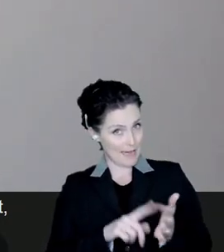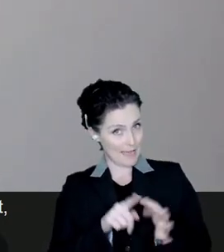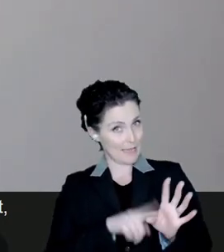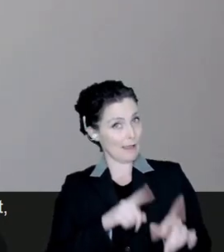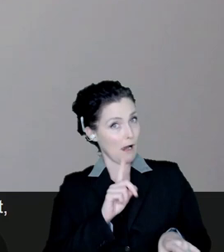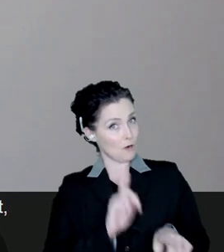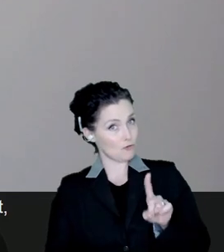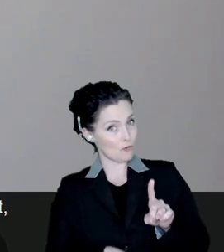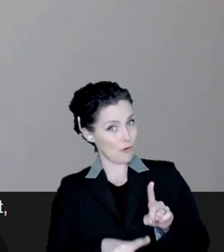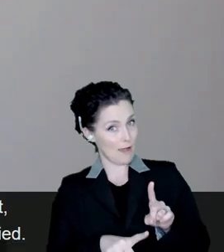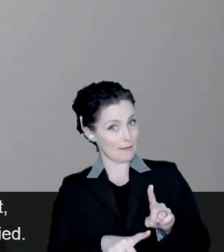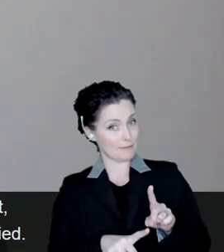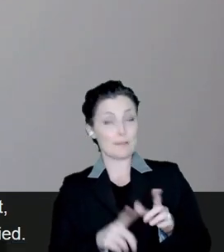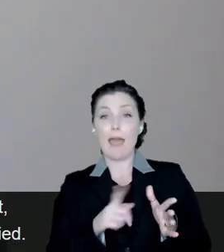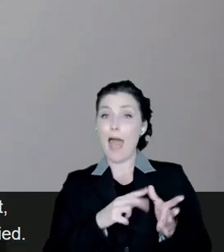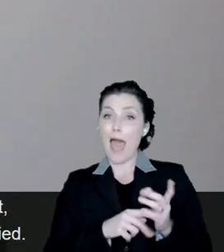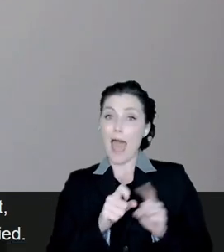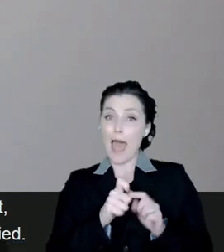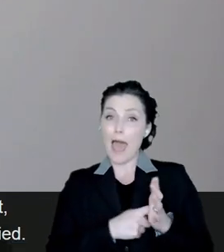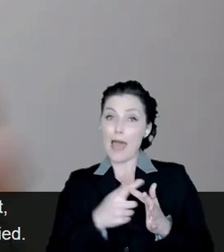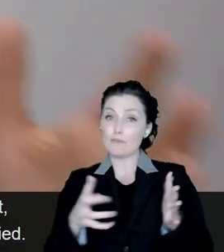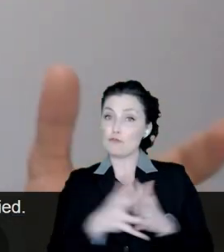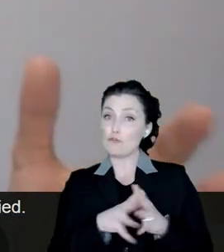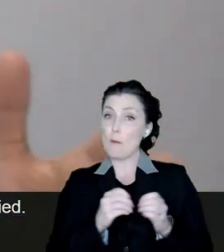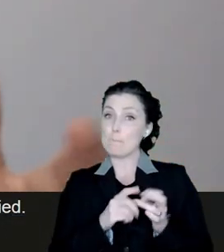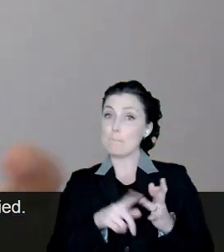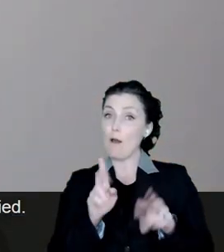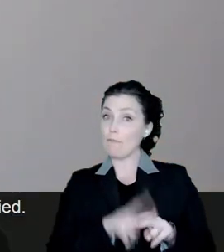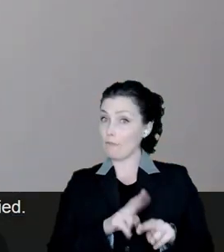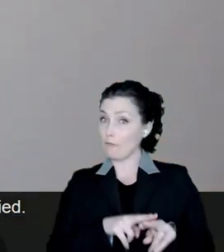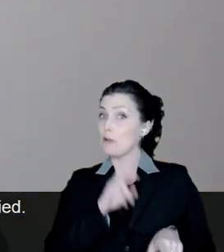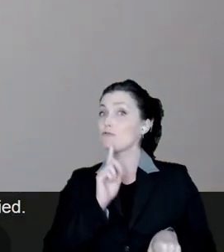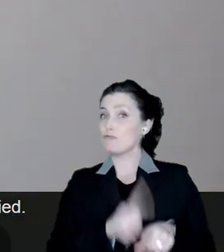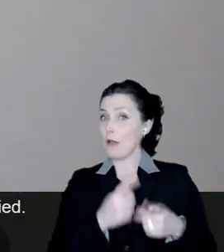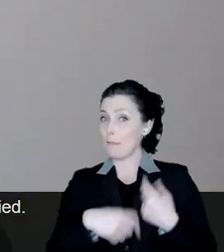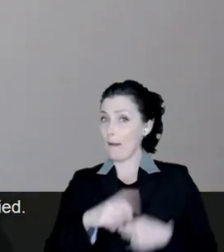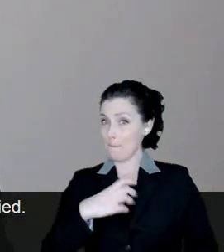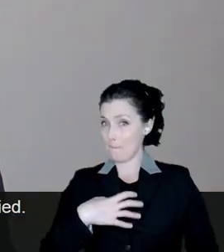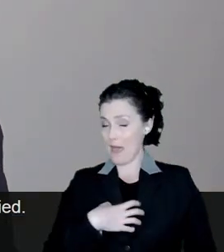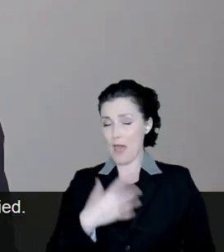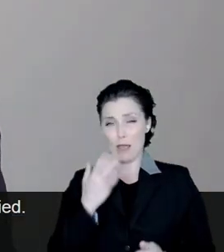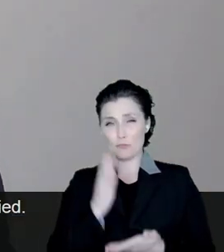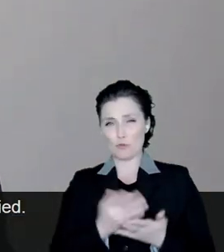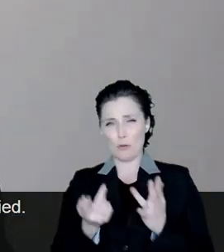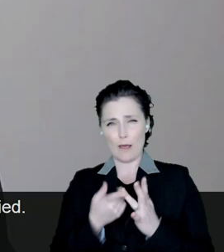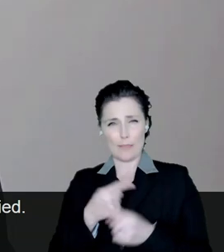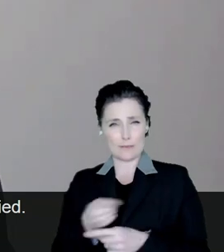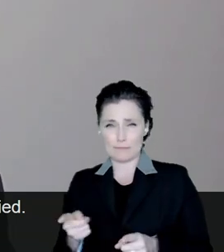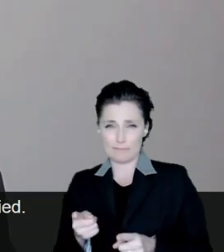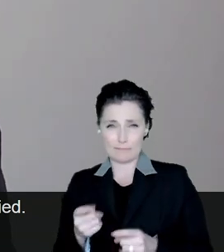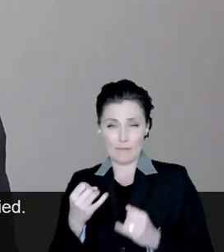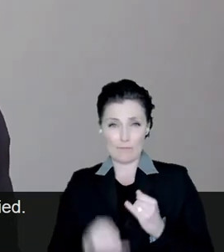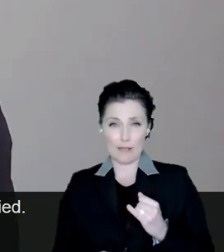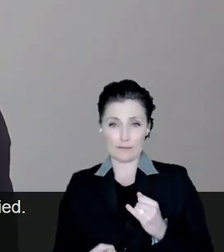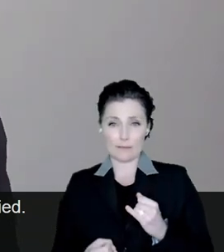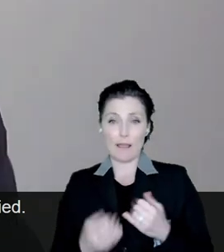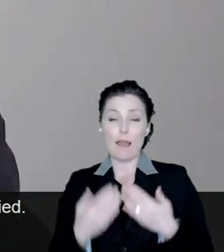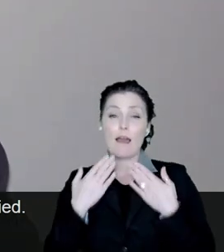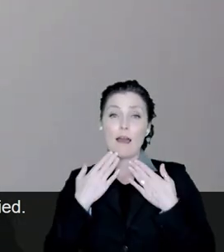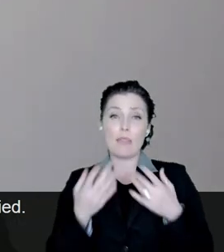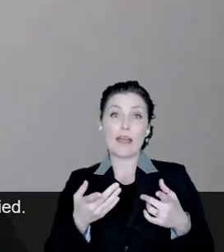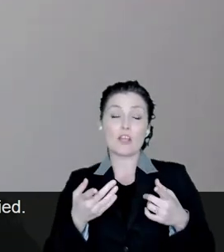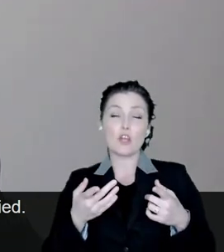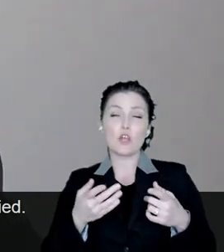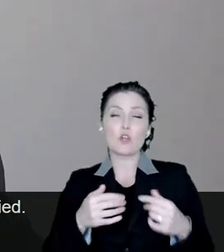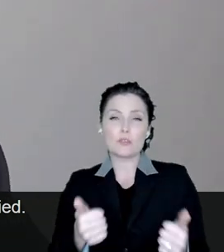Andrew Boff tried. And I'm sure others did as well. but weren't successful, and thank goodness for that.